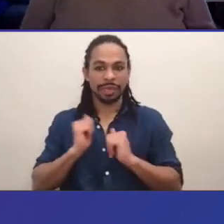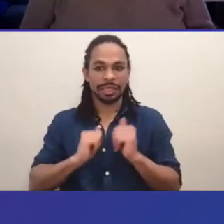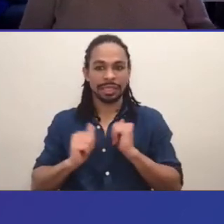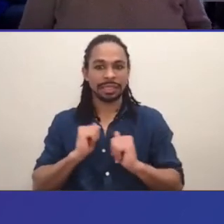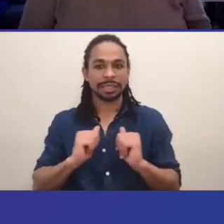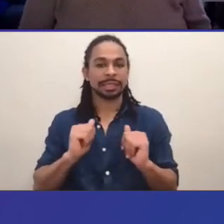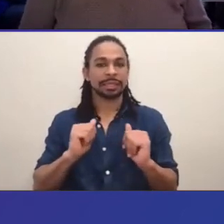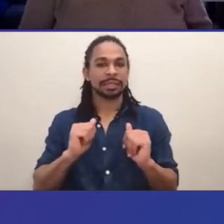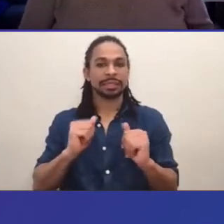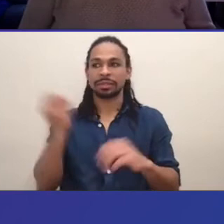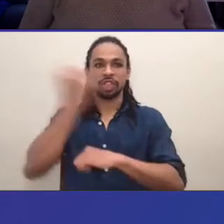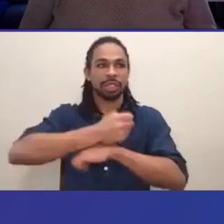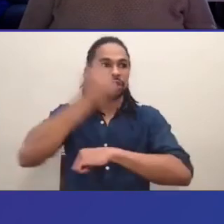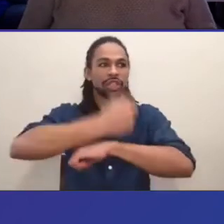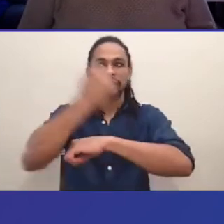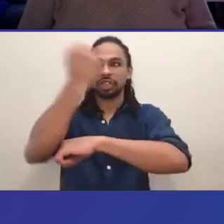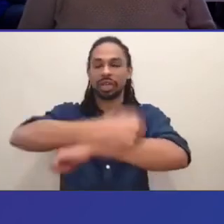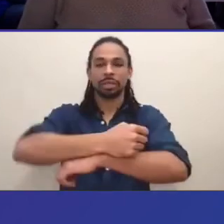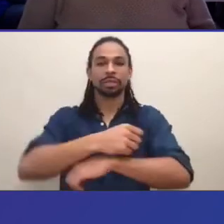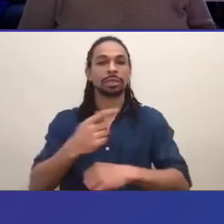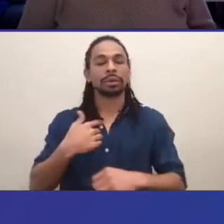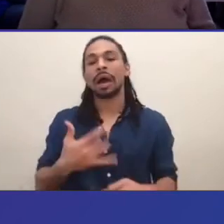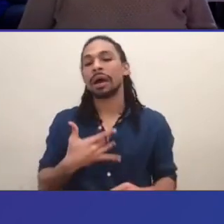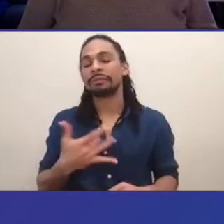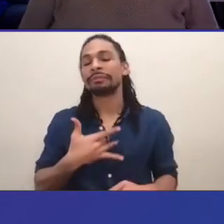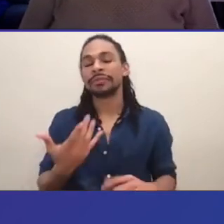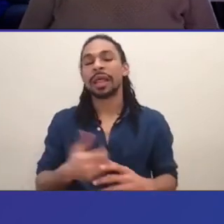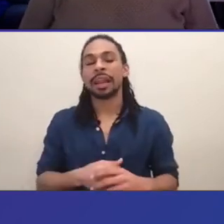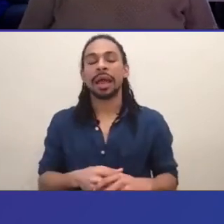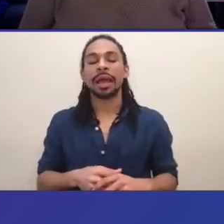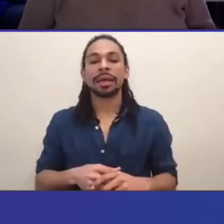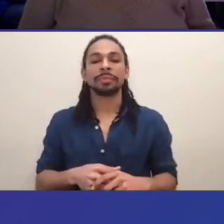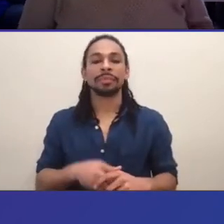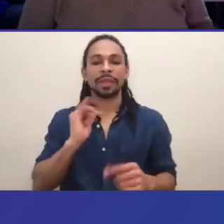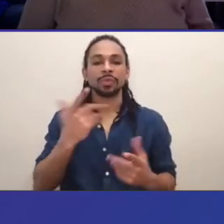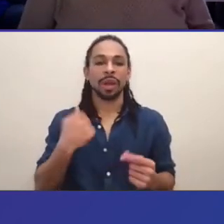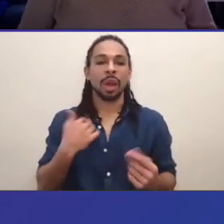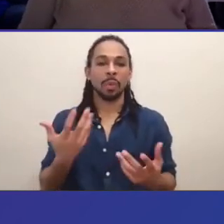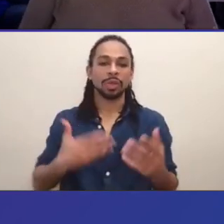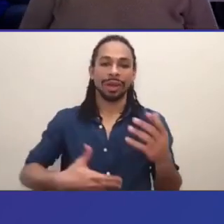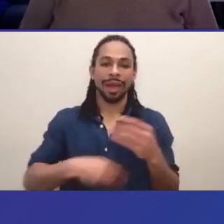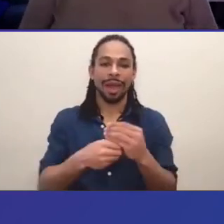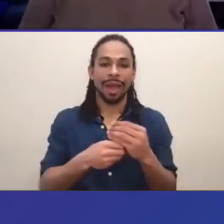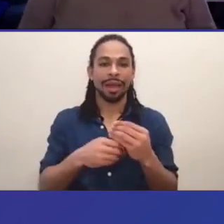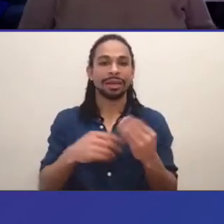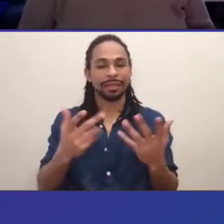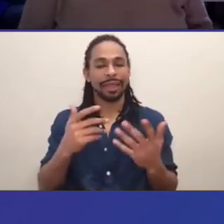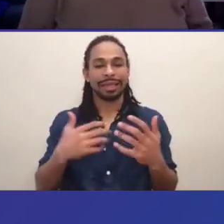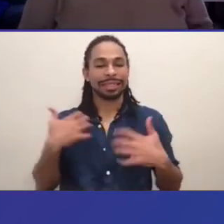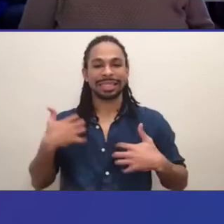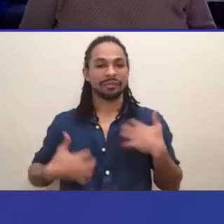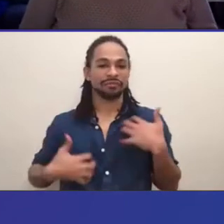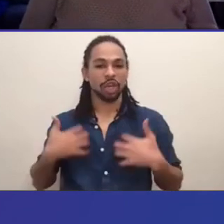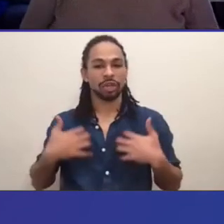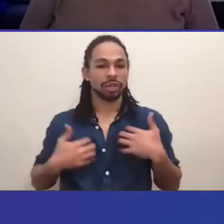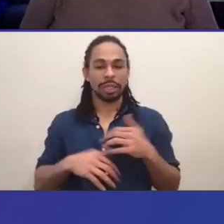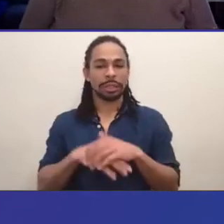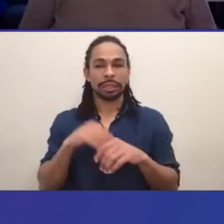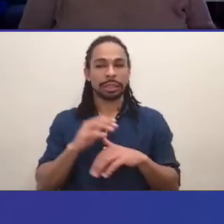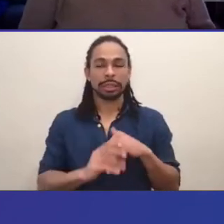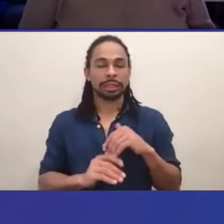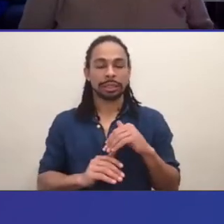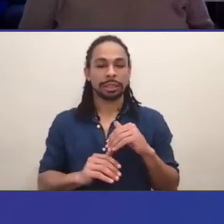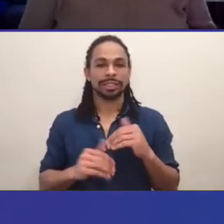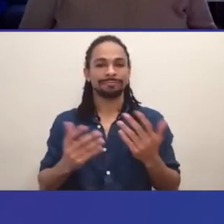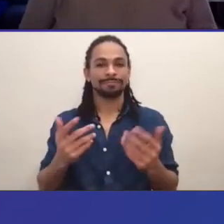And so I just feel like that's kind of just what I wanted to add, is just the discomfort, you know, that's something, this is I think